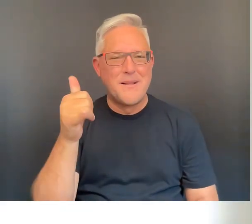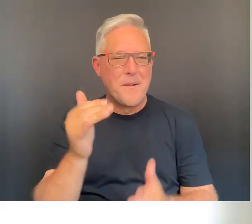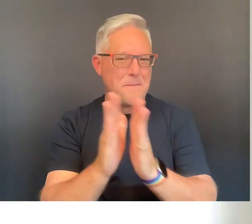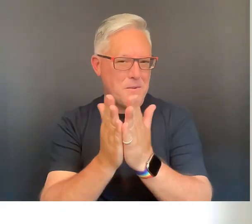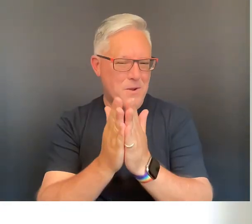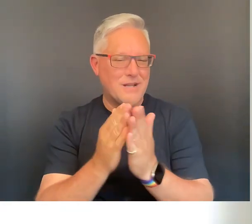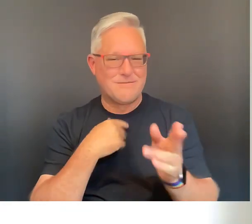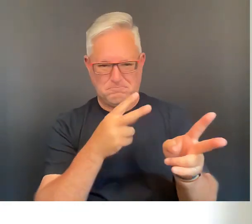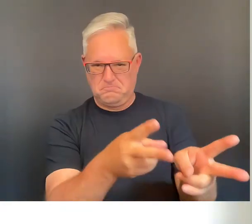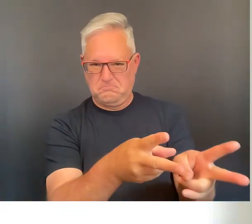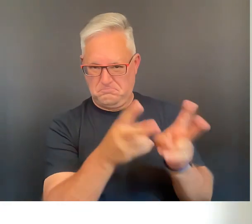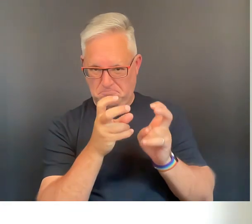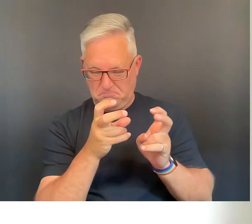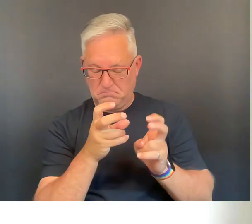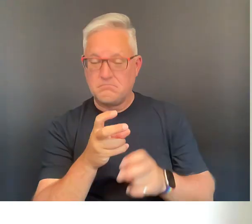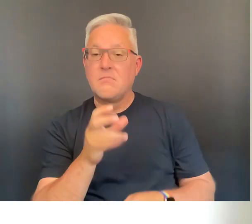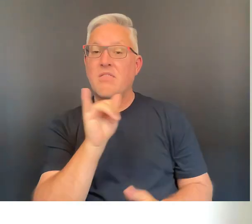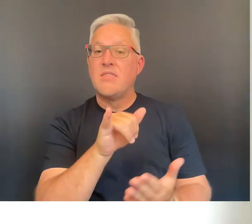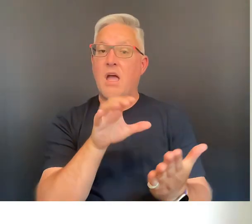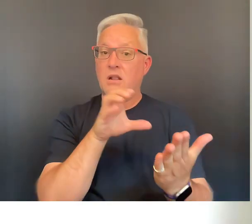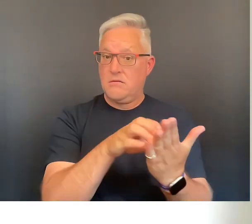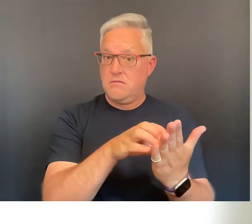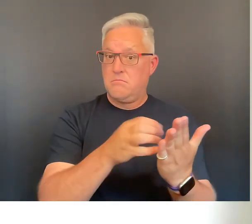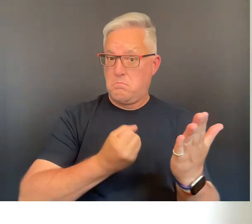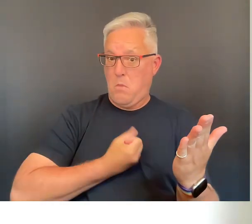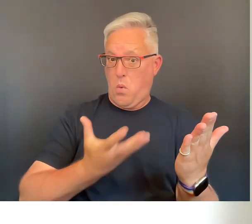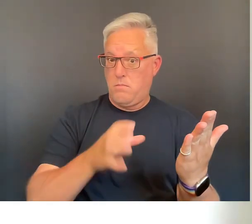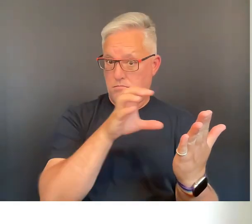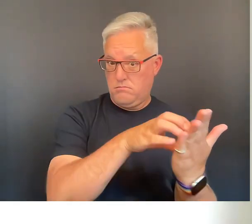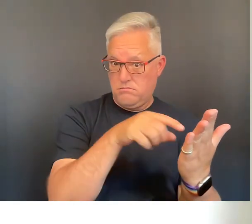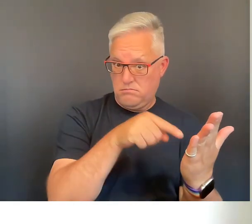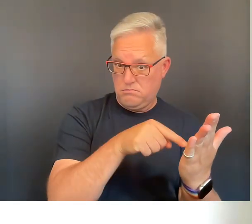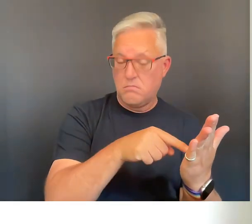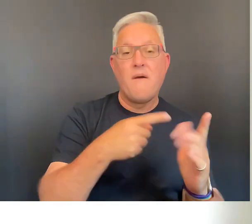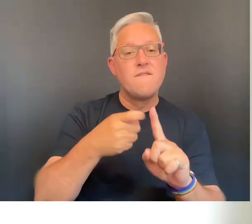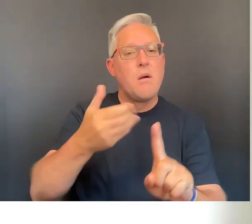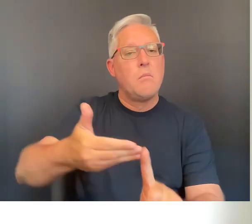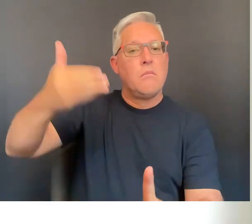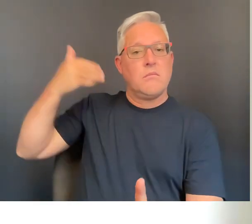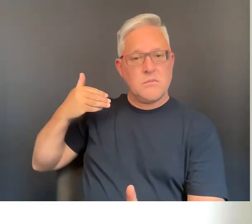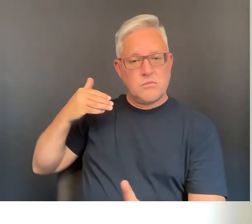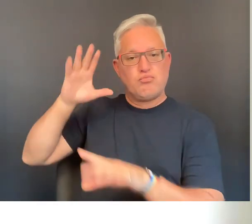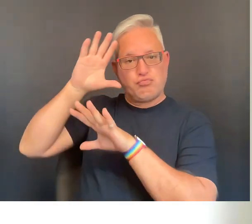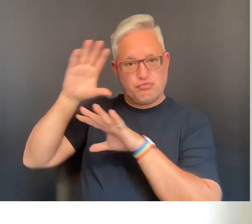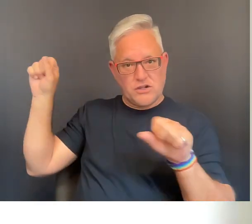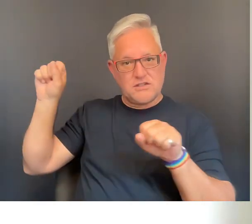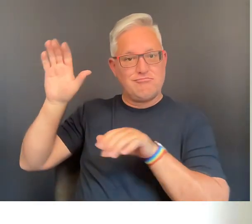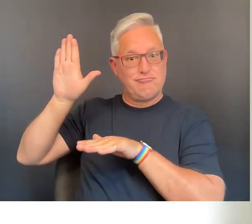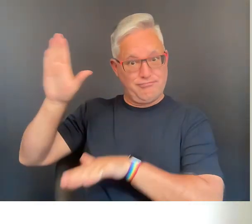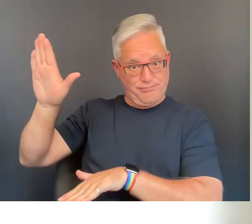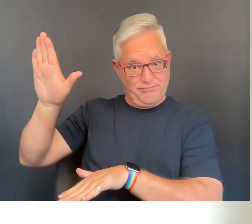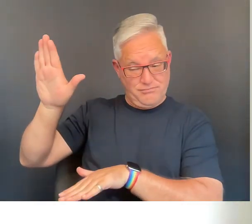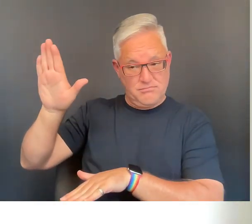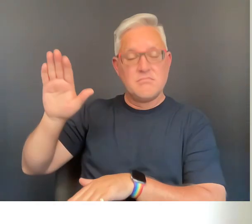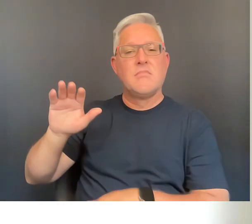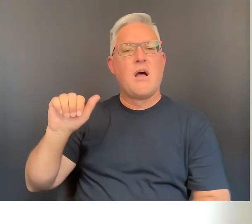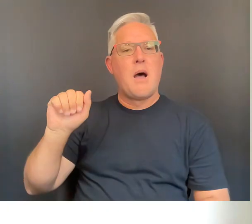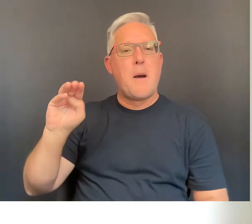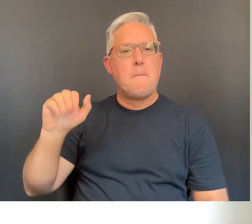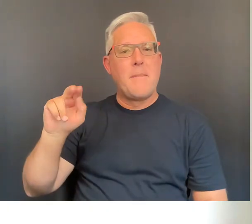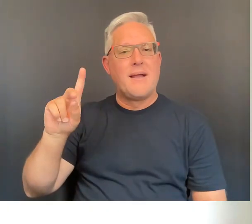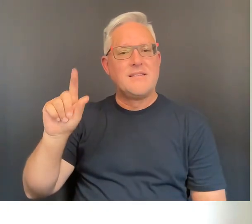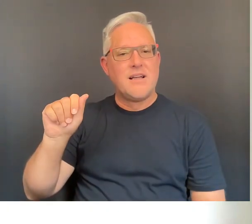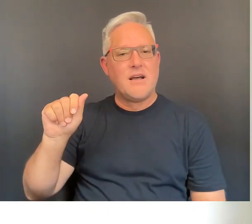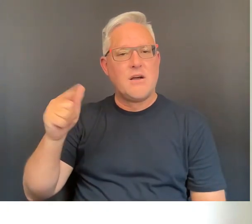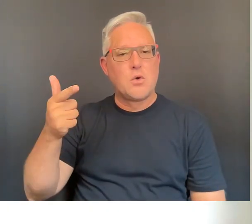book. It's the poem the inaugural poem for the country